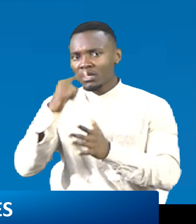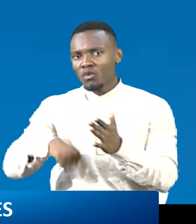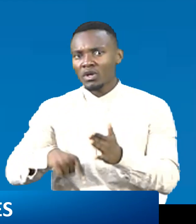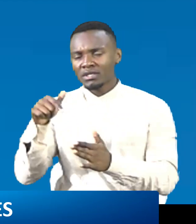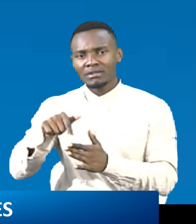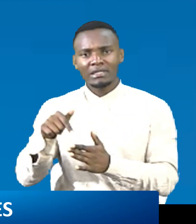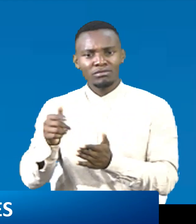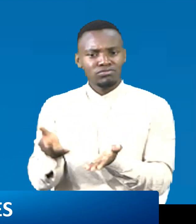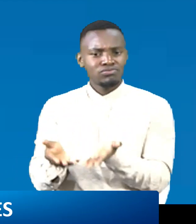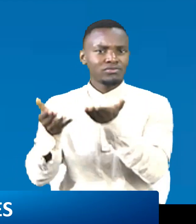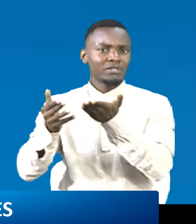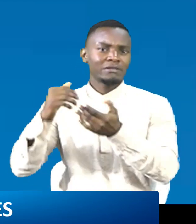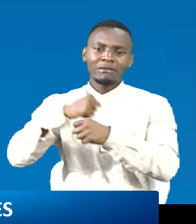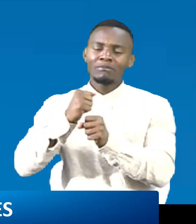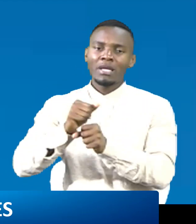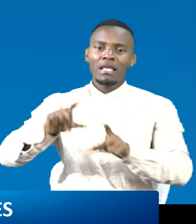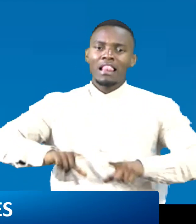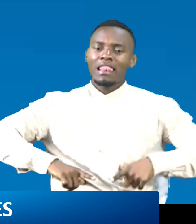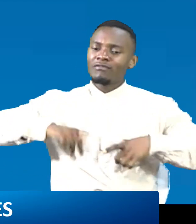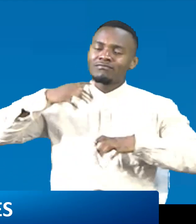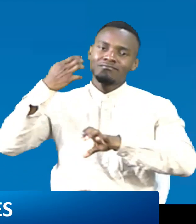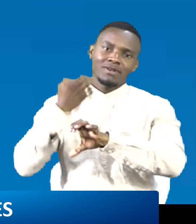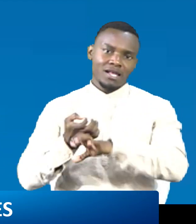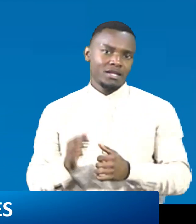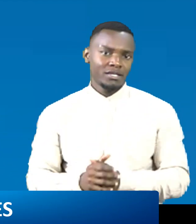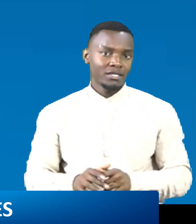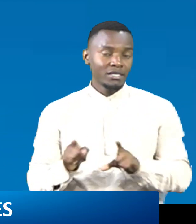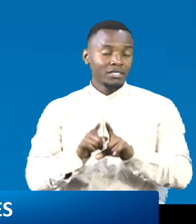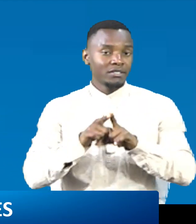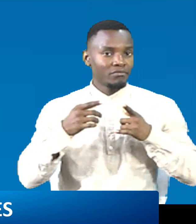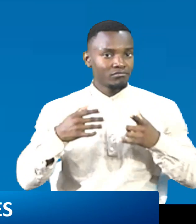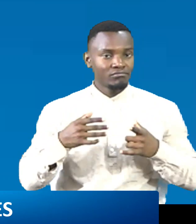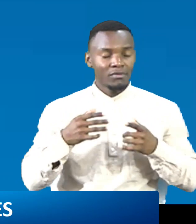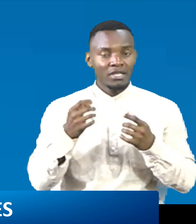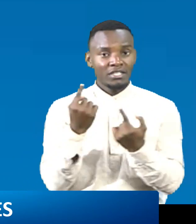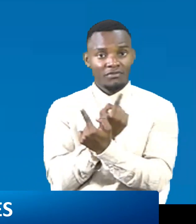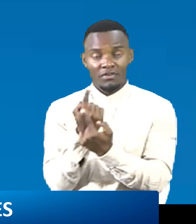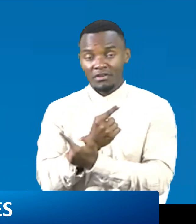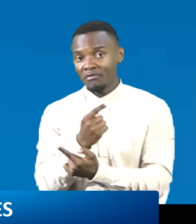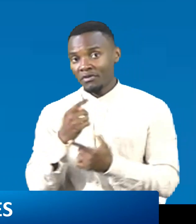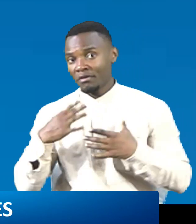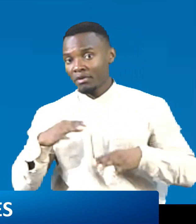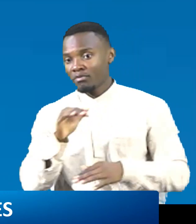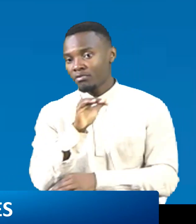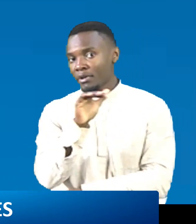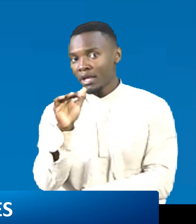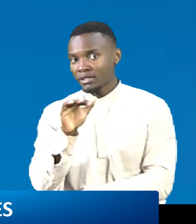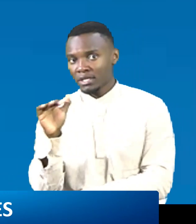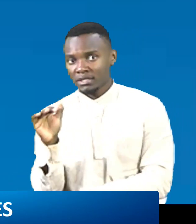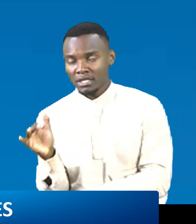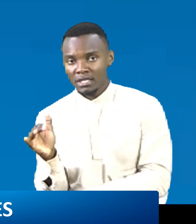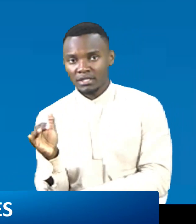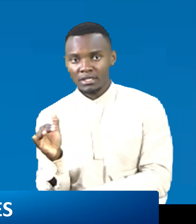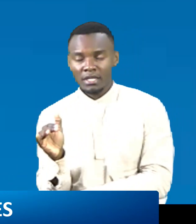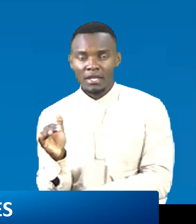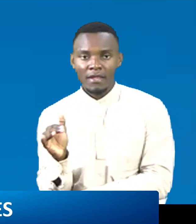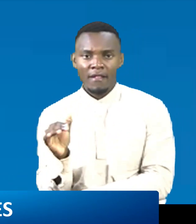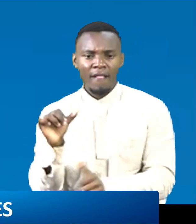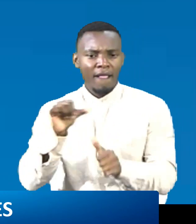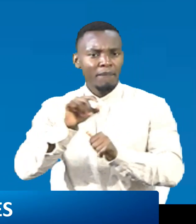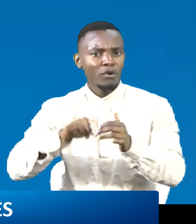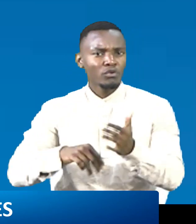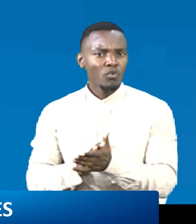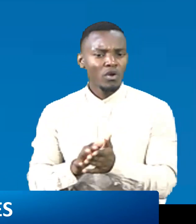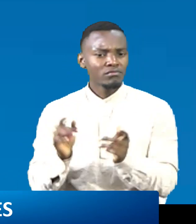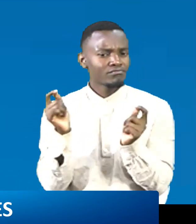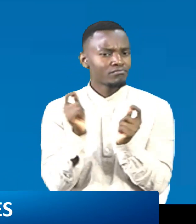unbearable. And there has been a spot check across a section of Kenyans in different parts of the country about the